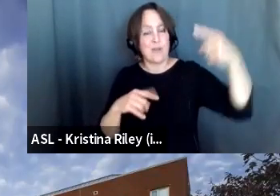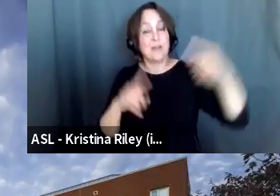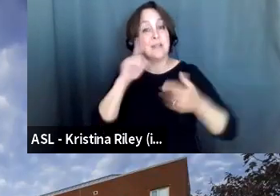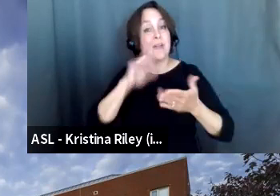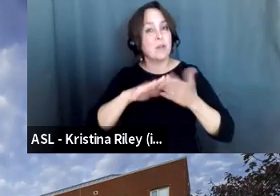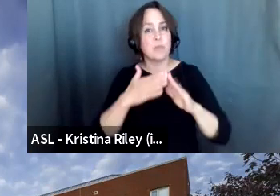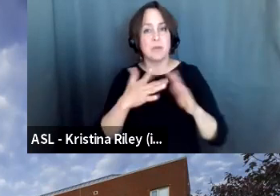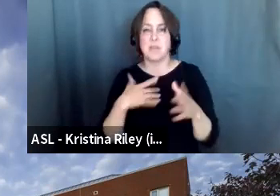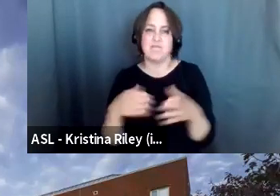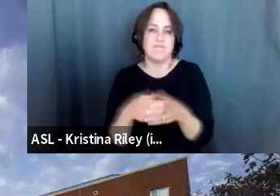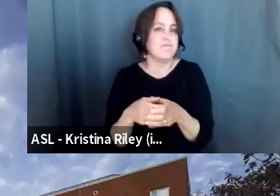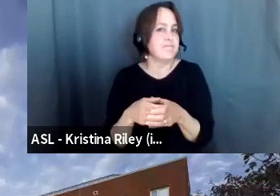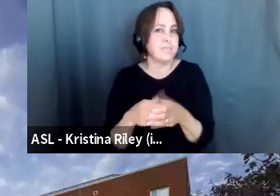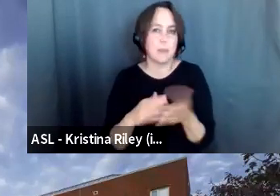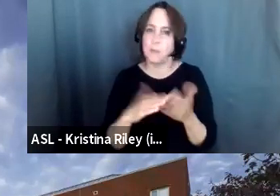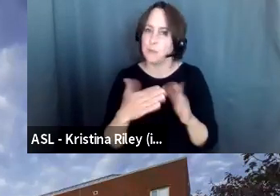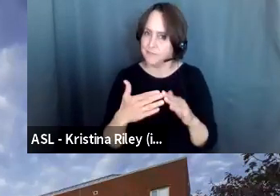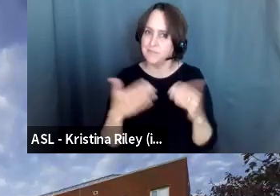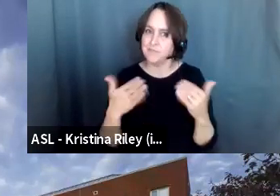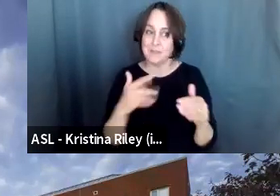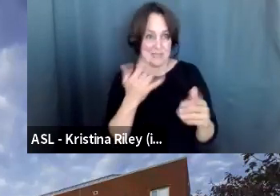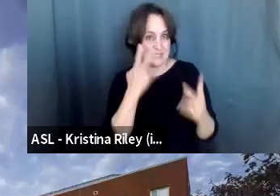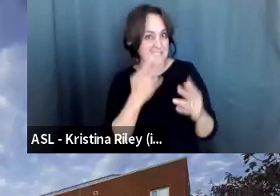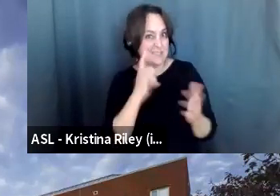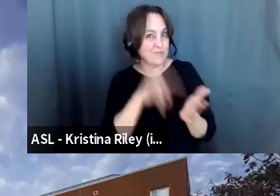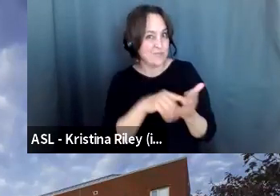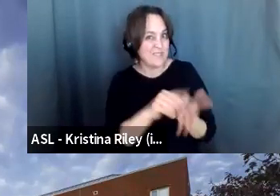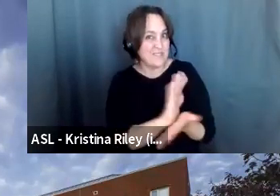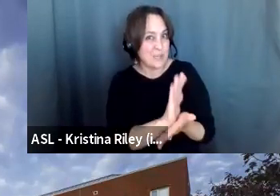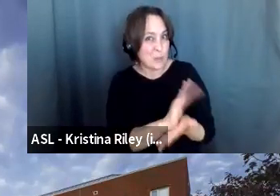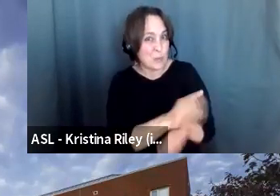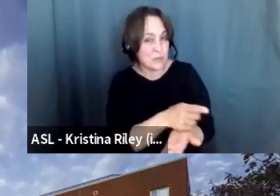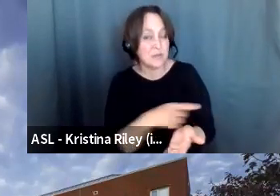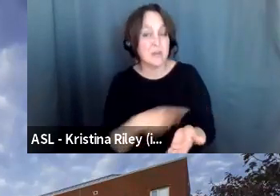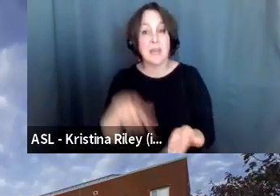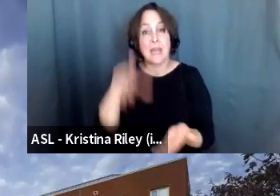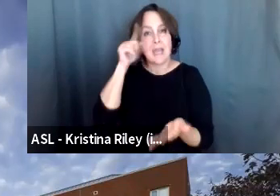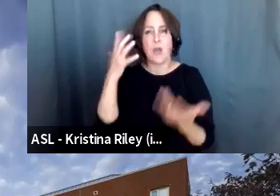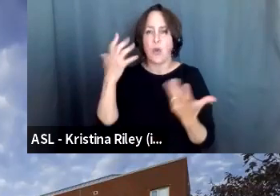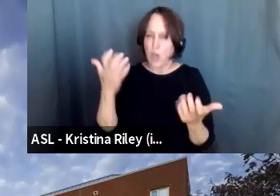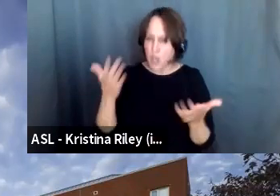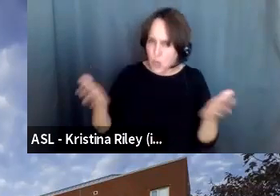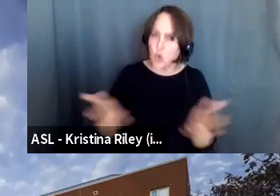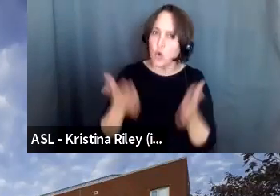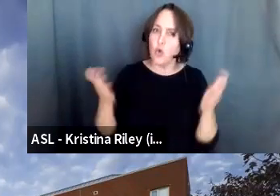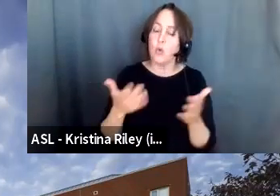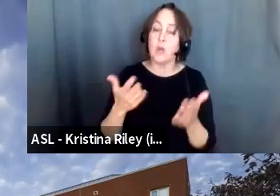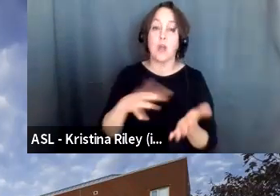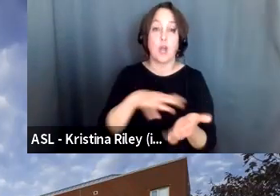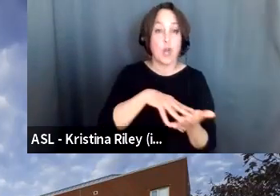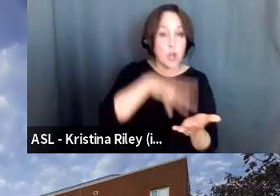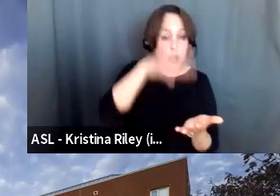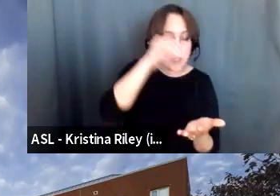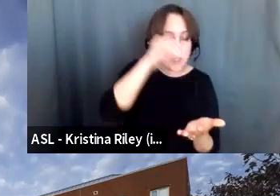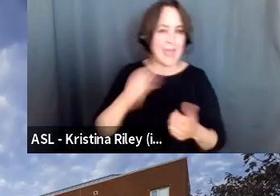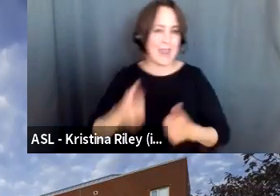very tight community, as you've seen in some of these videos today. And Gallaudet really wanted to encourage the learning and living